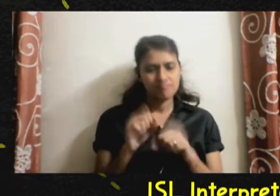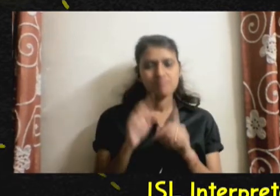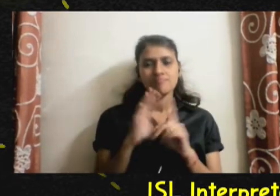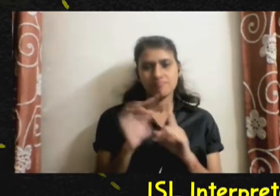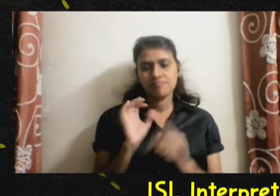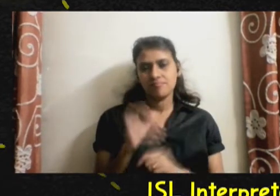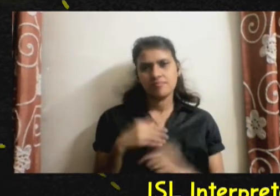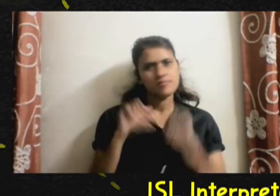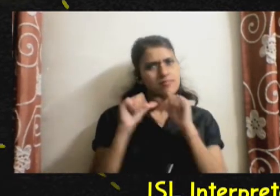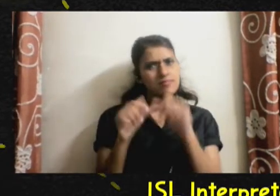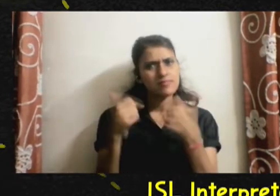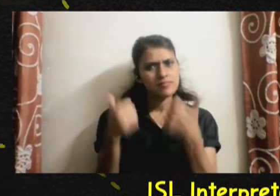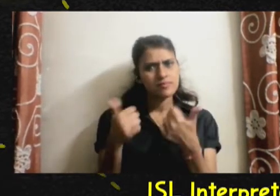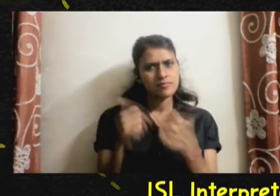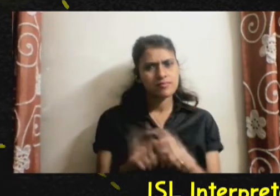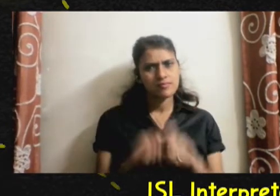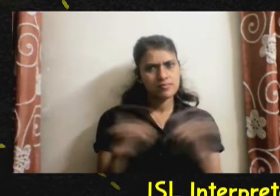hope, answers one of the questions?